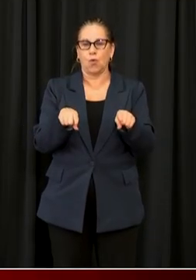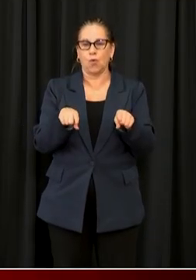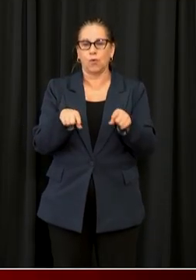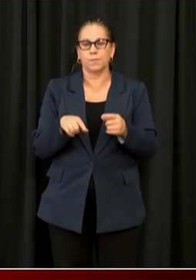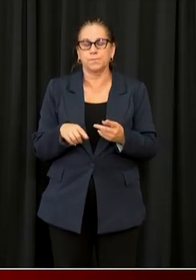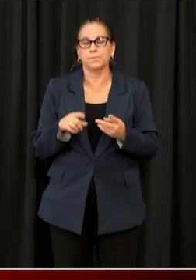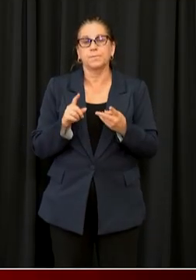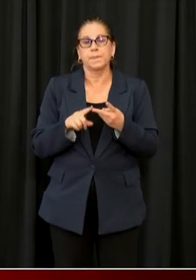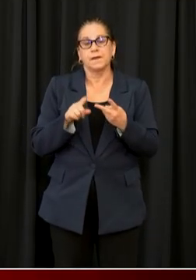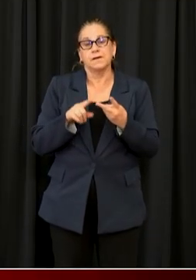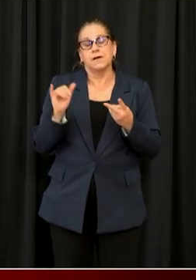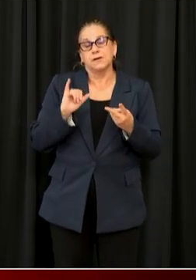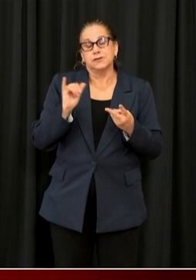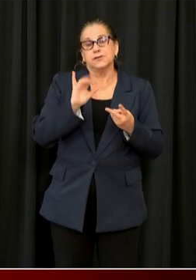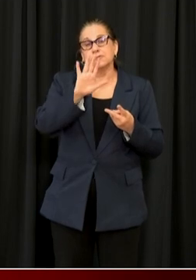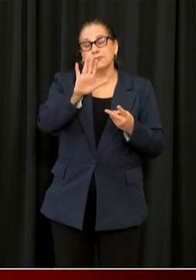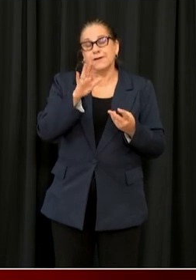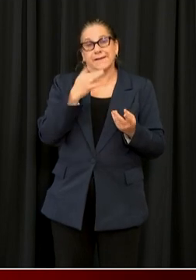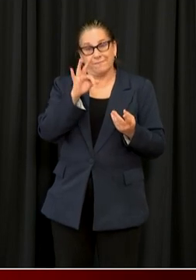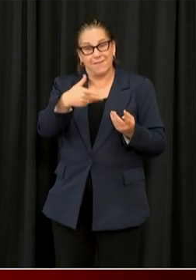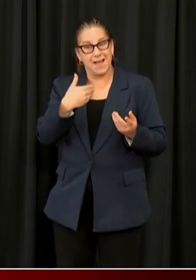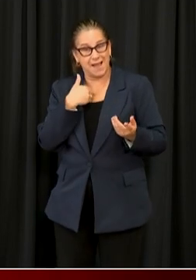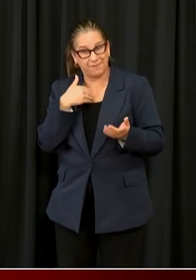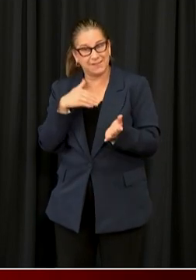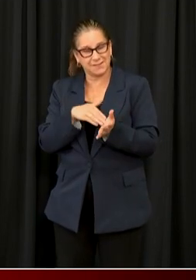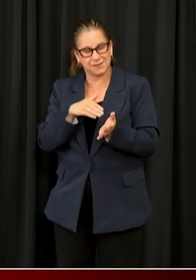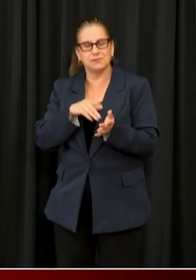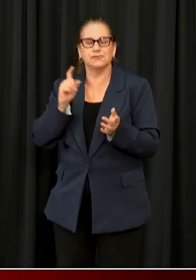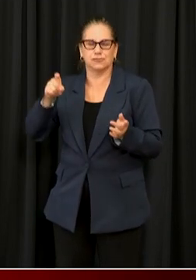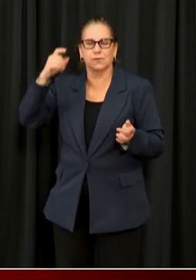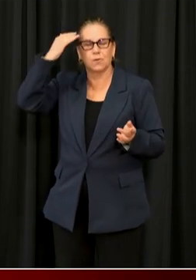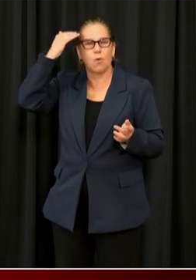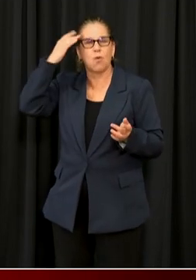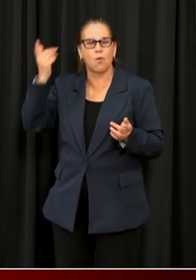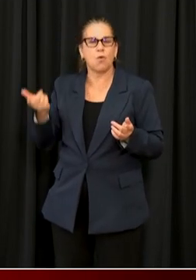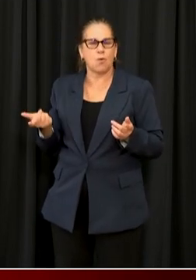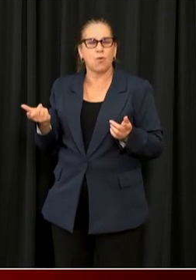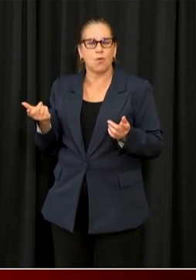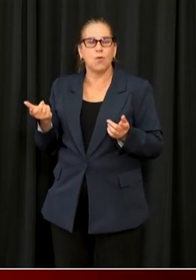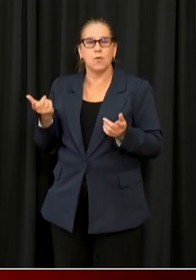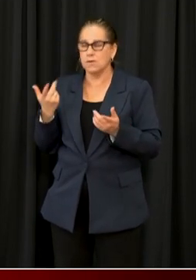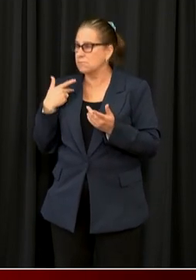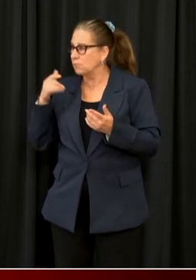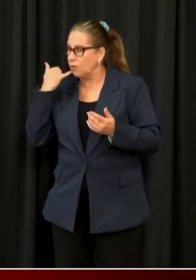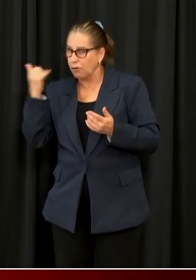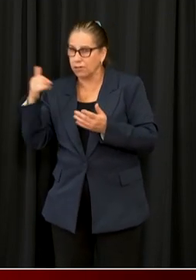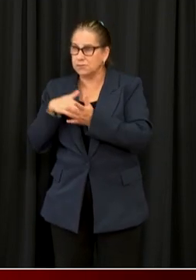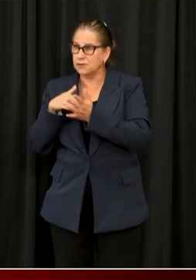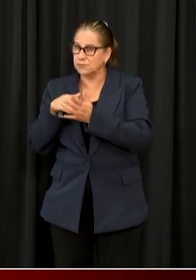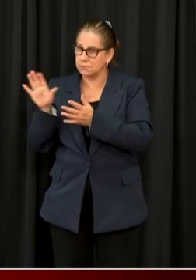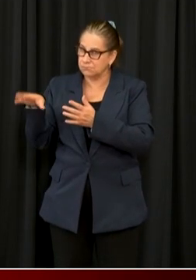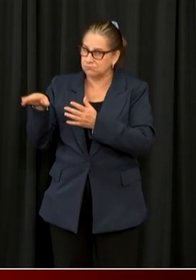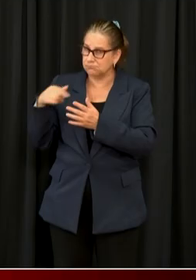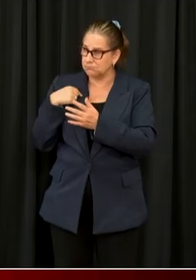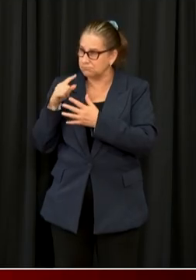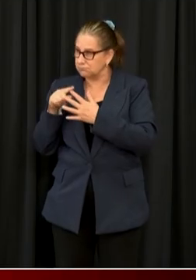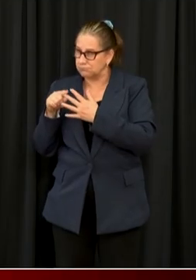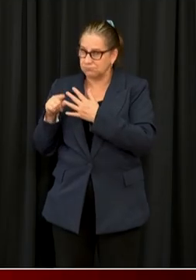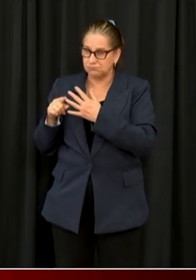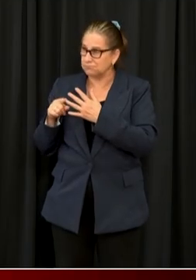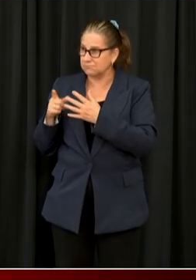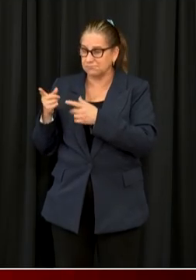yet developed the capacity but are working on the capacity to offer testing to their patients know that they can direct their patients to